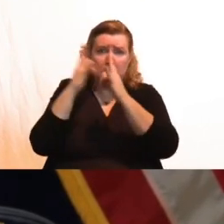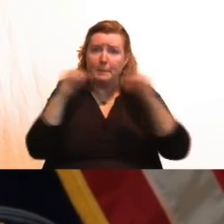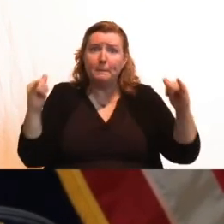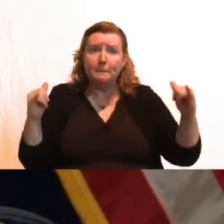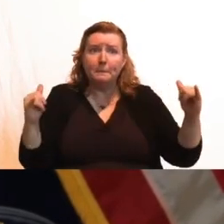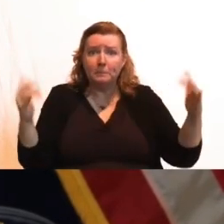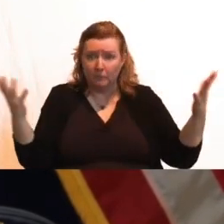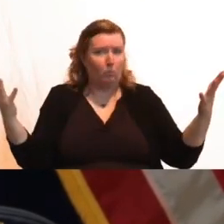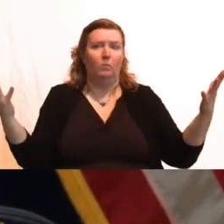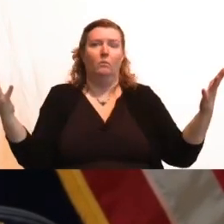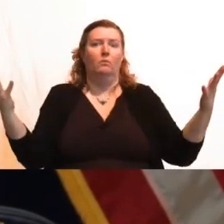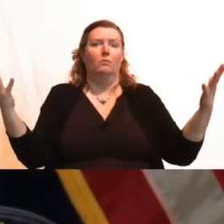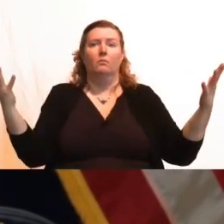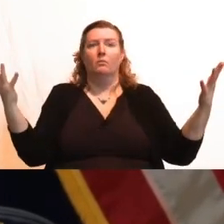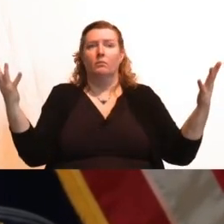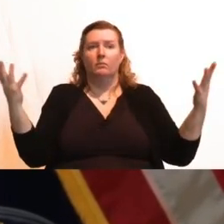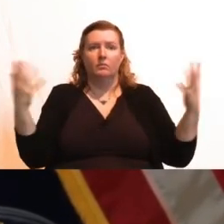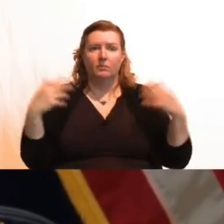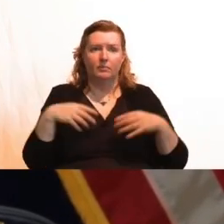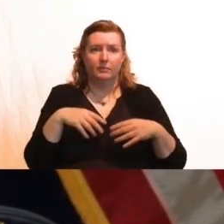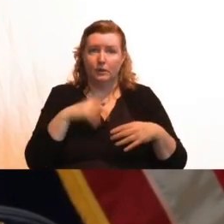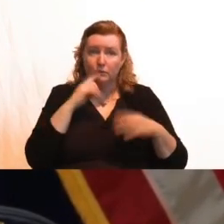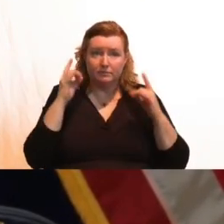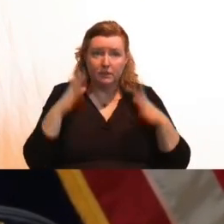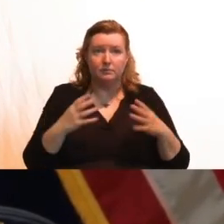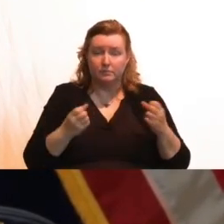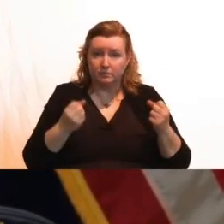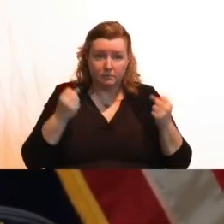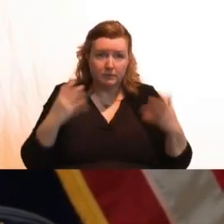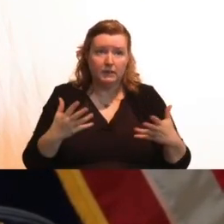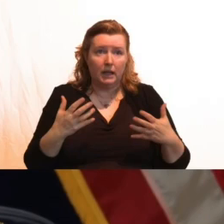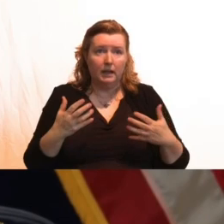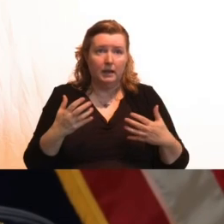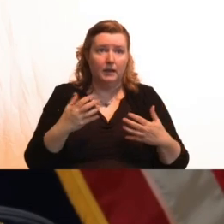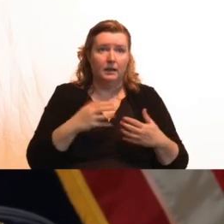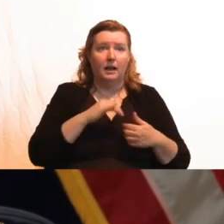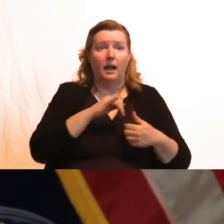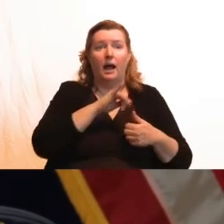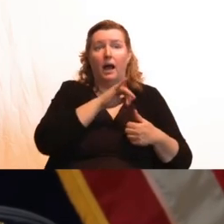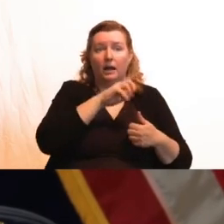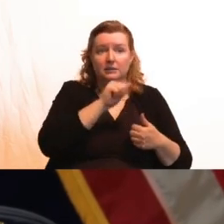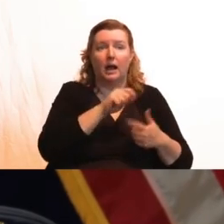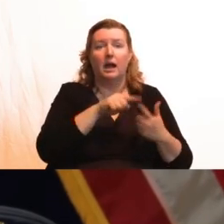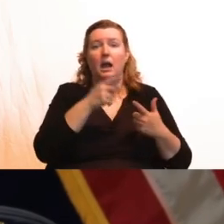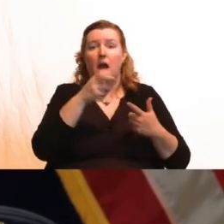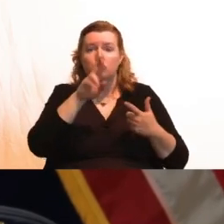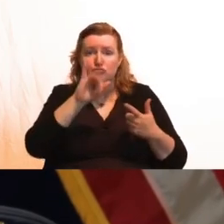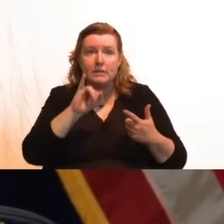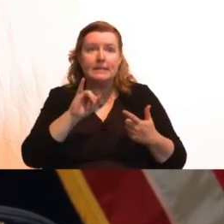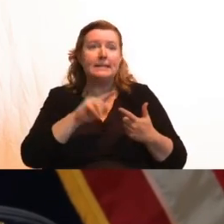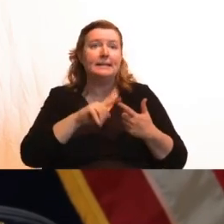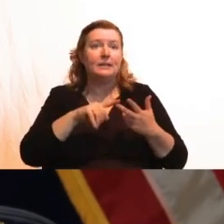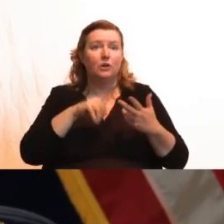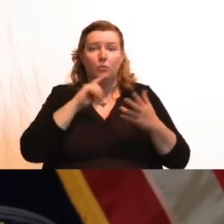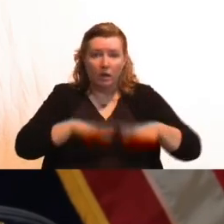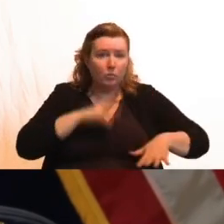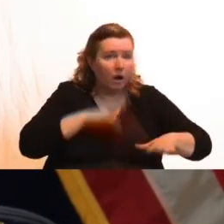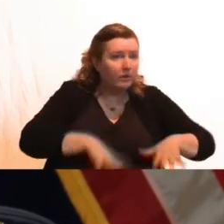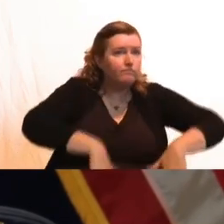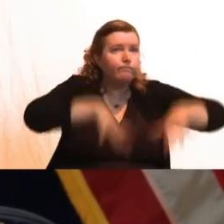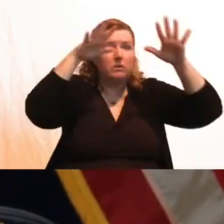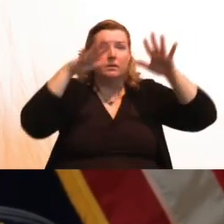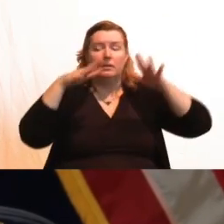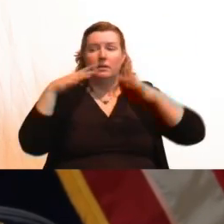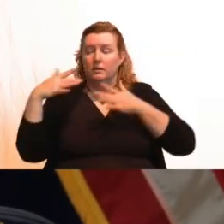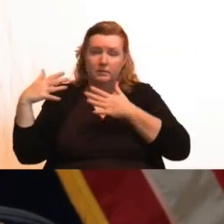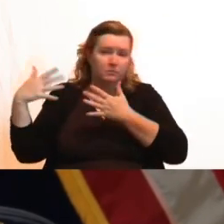both catastrophic flooding and tornadoes in the south that we were just starting to accept, which